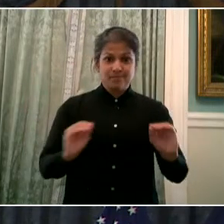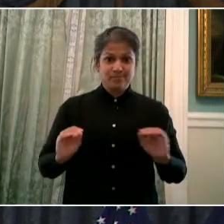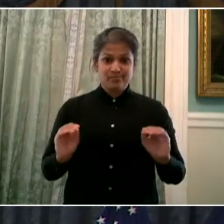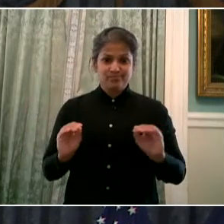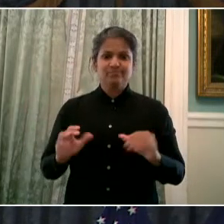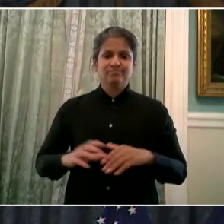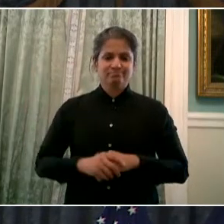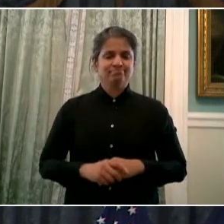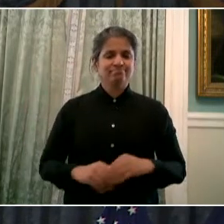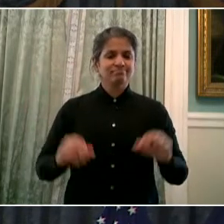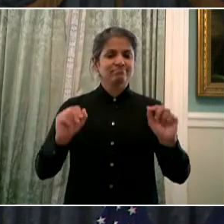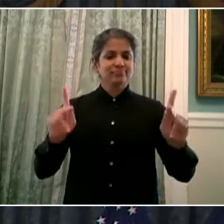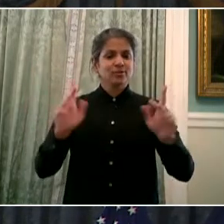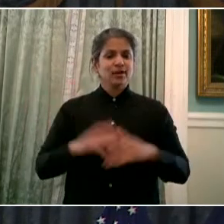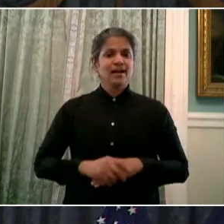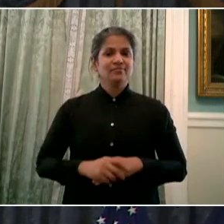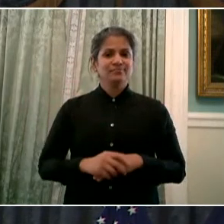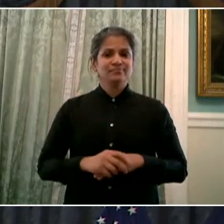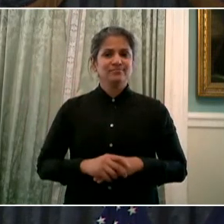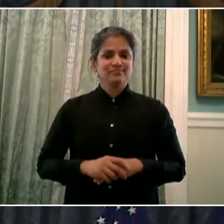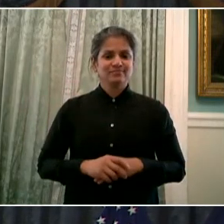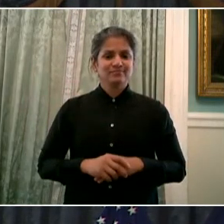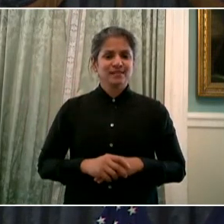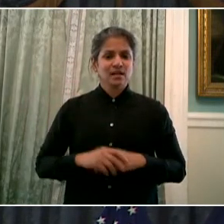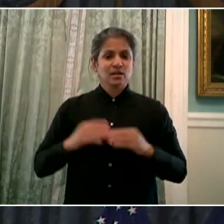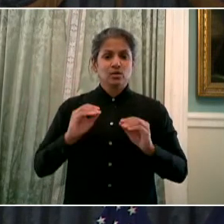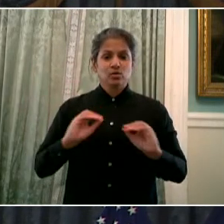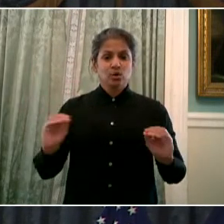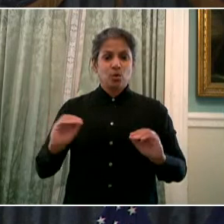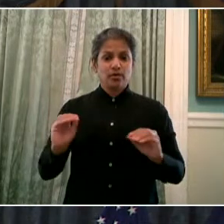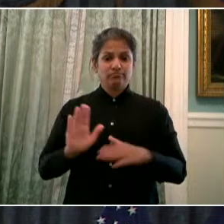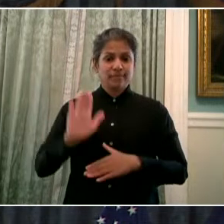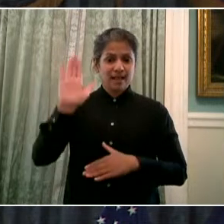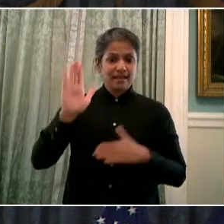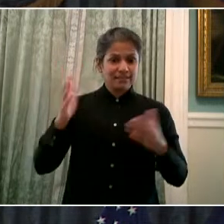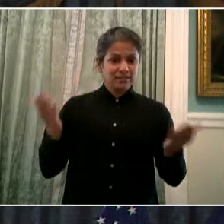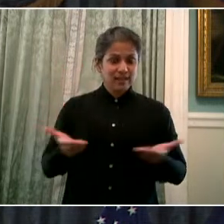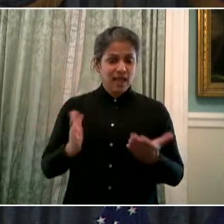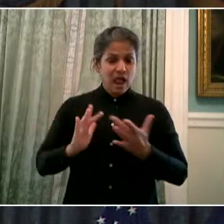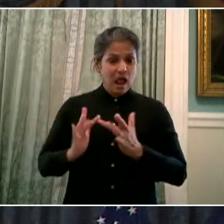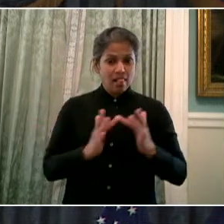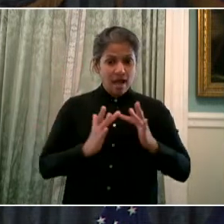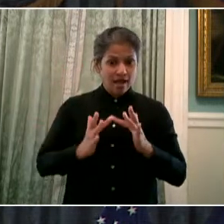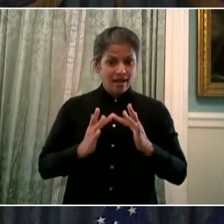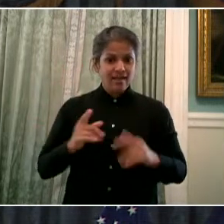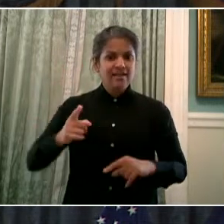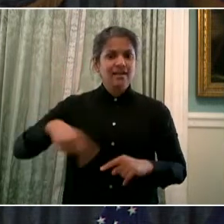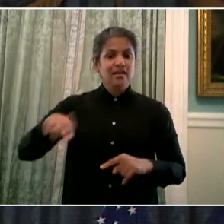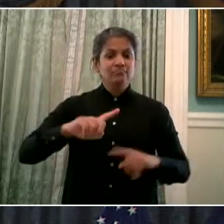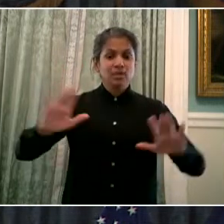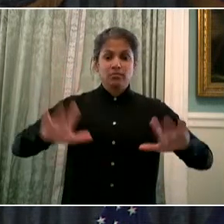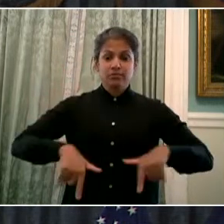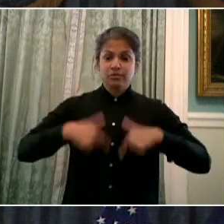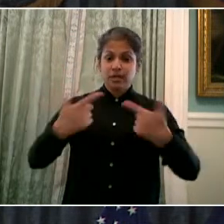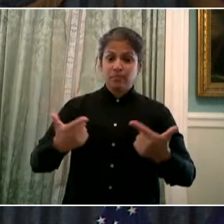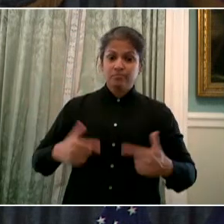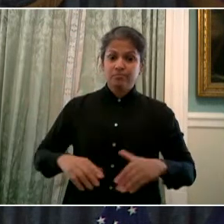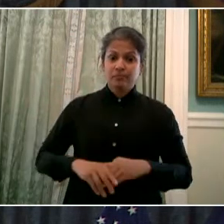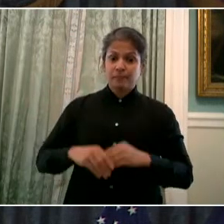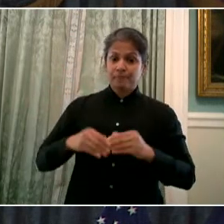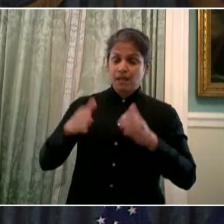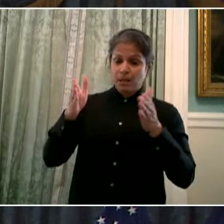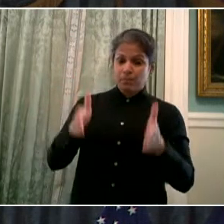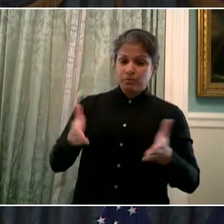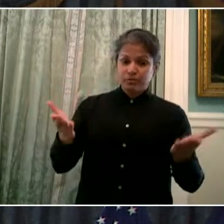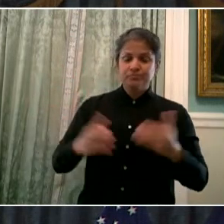Seeing as there's no hands raised in the chat, we will move to the public question portion. So thank you. Earlier this week, the administration reached out to New Yorkers,